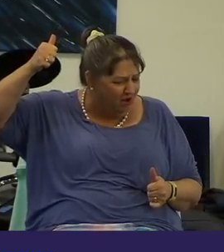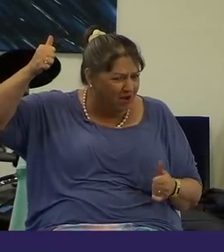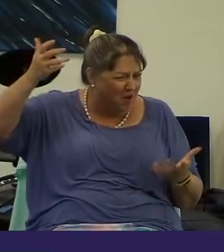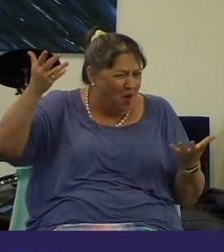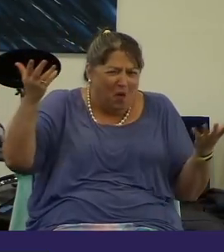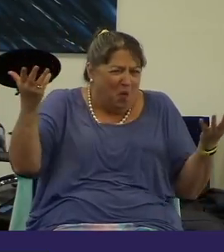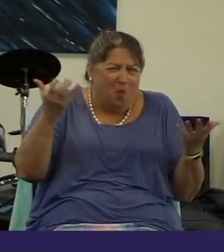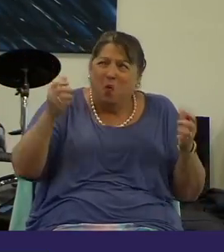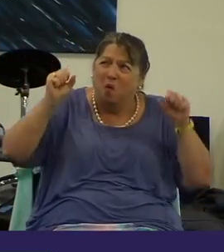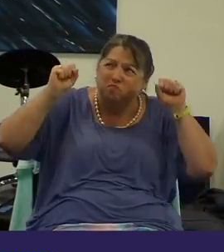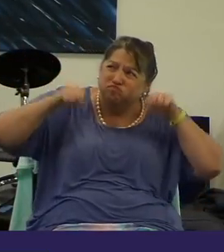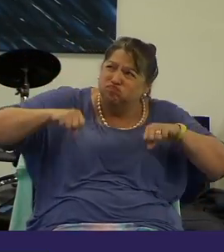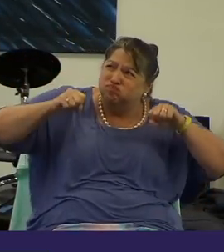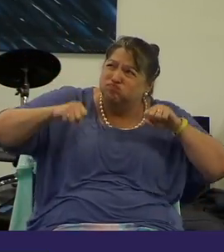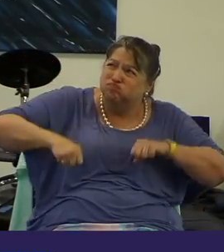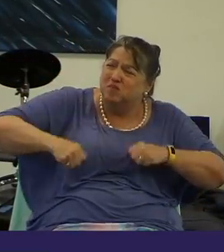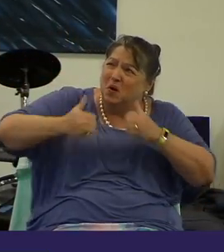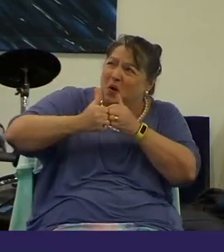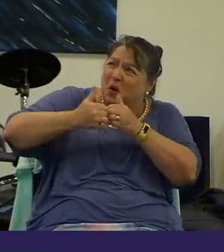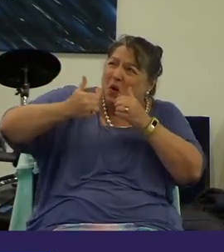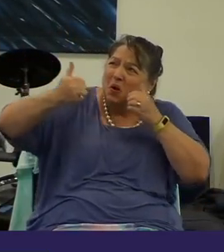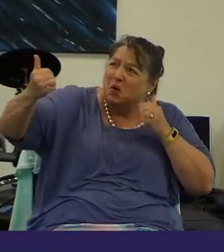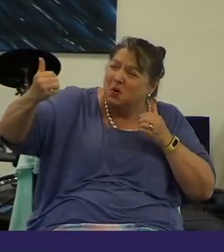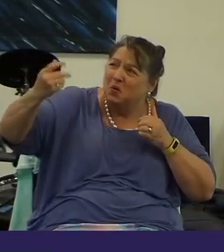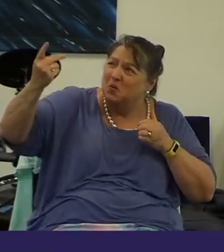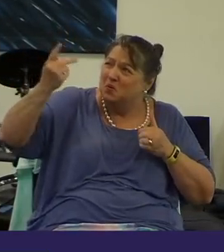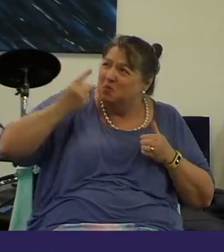greater. What could